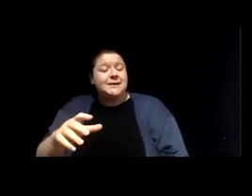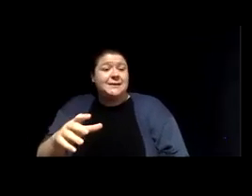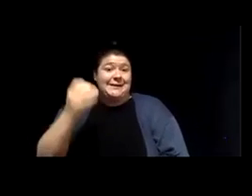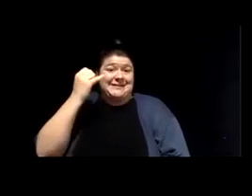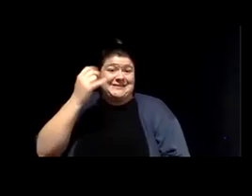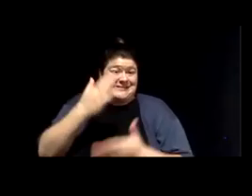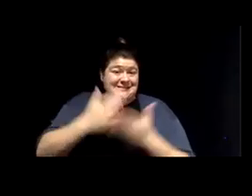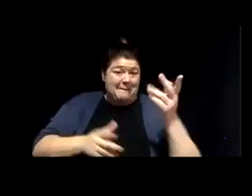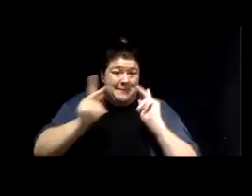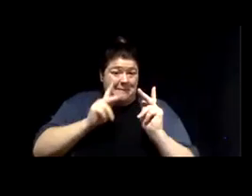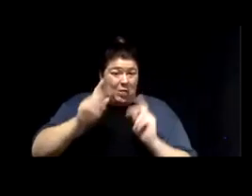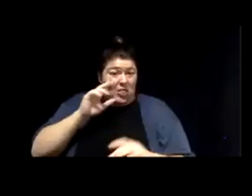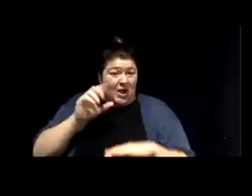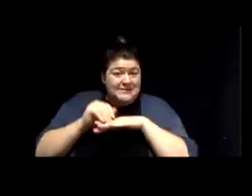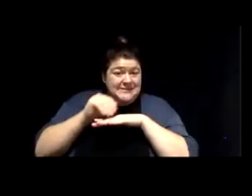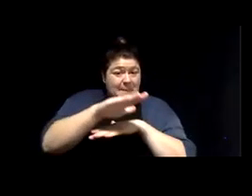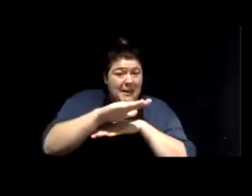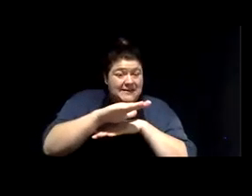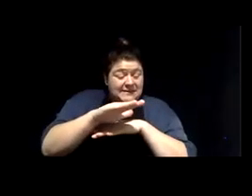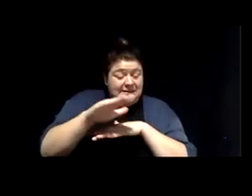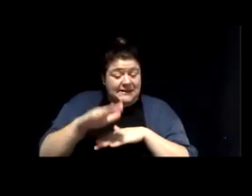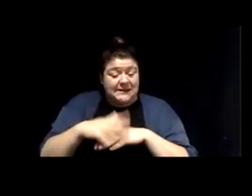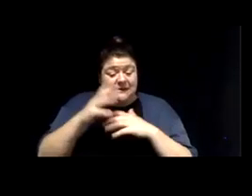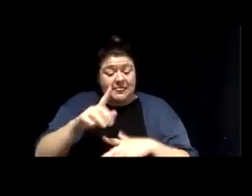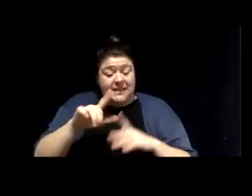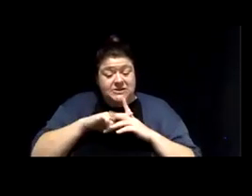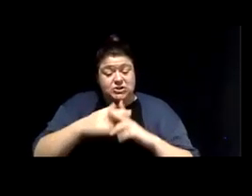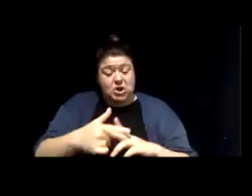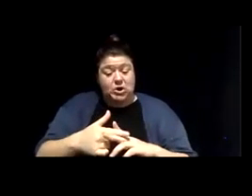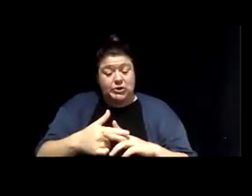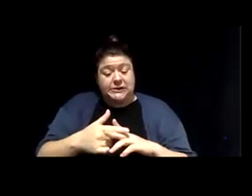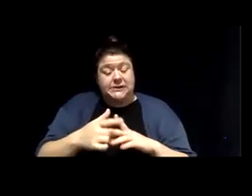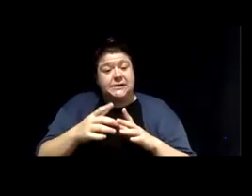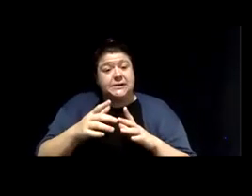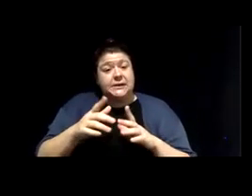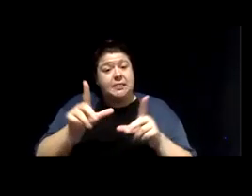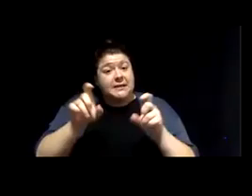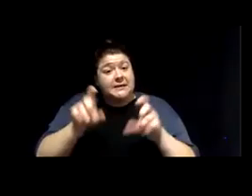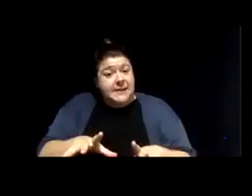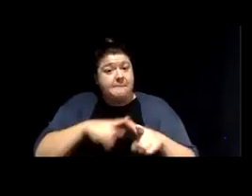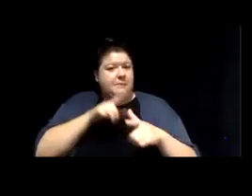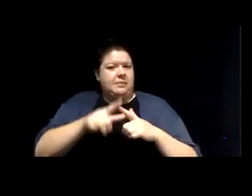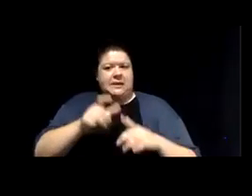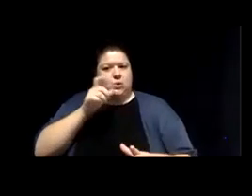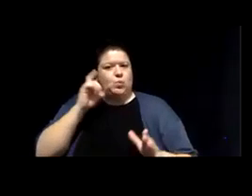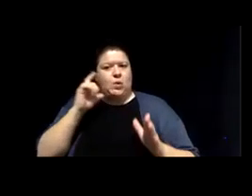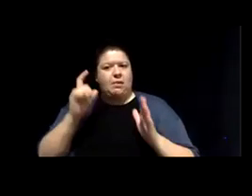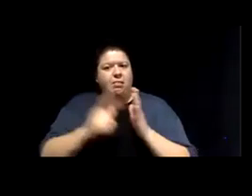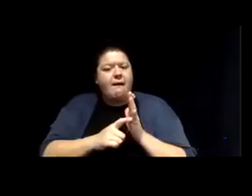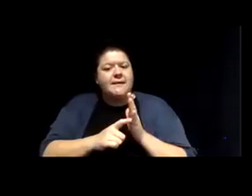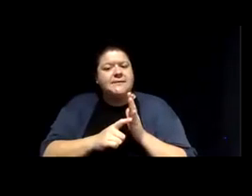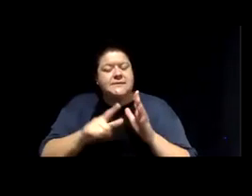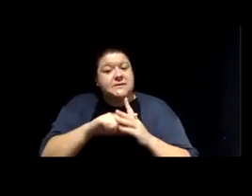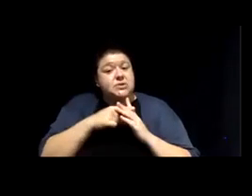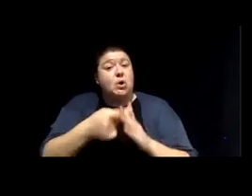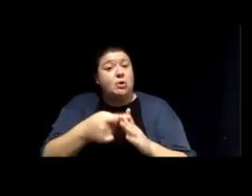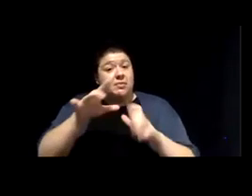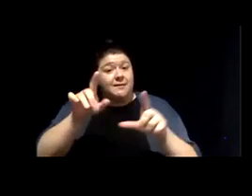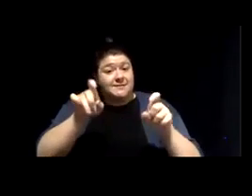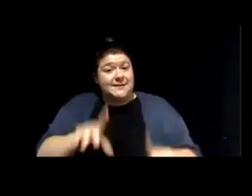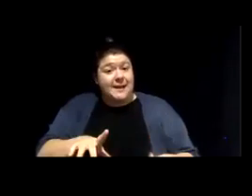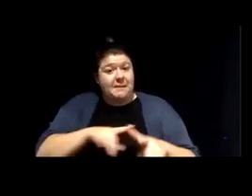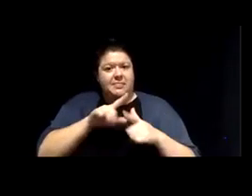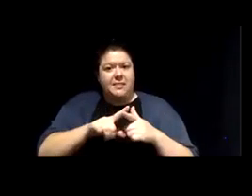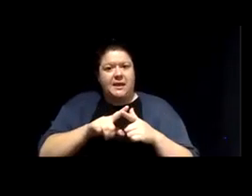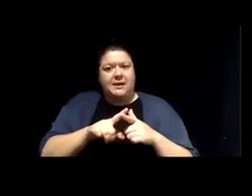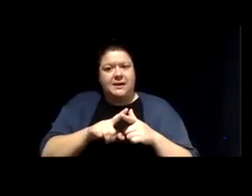some people thought that they just started the exam and then they didn't realize that they started the exam, and then they were gone for an hour, and